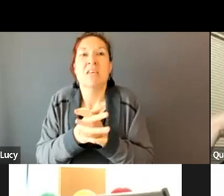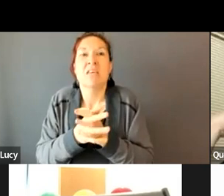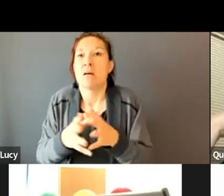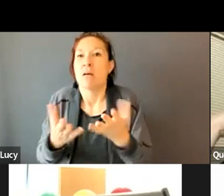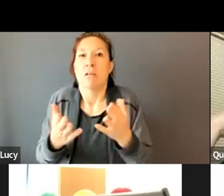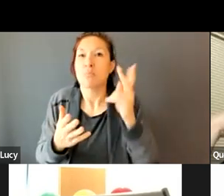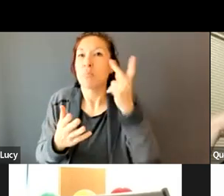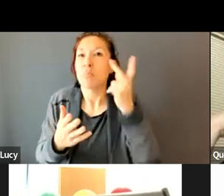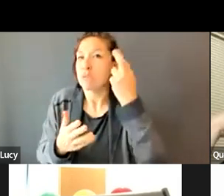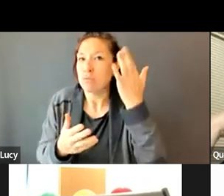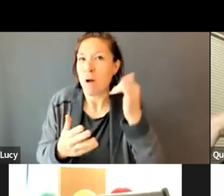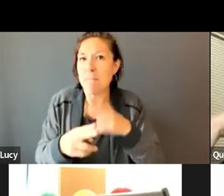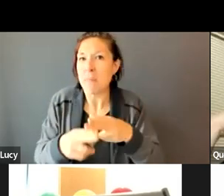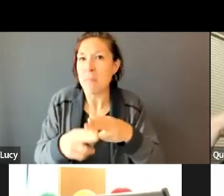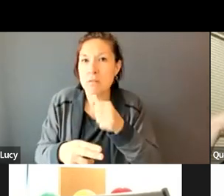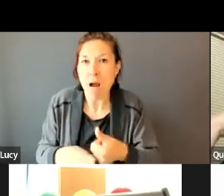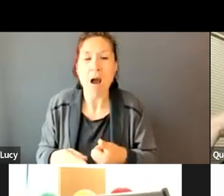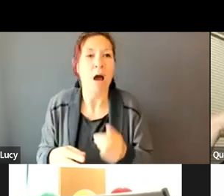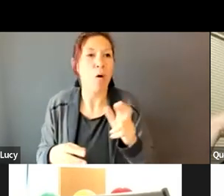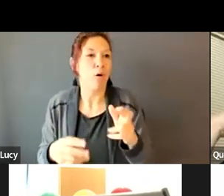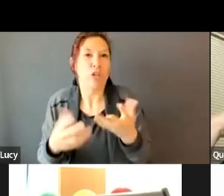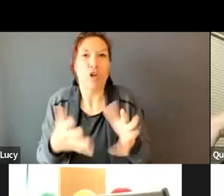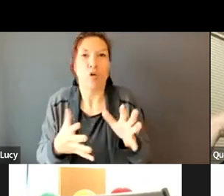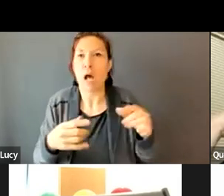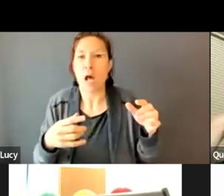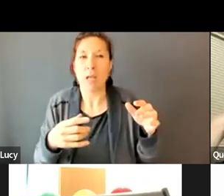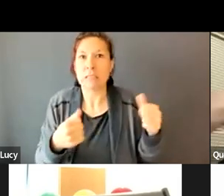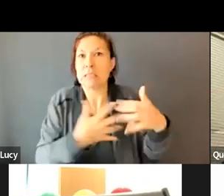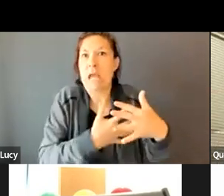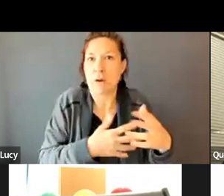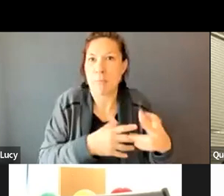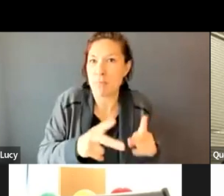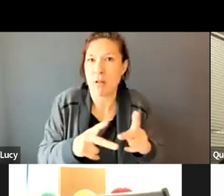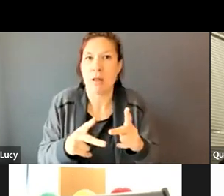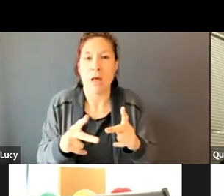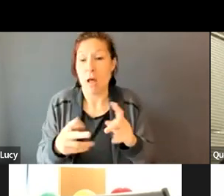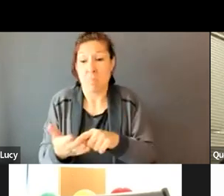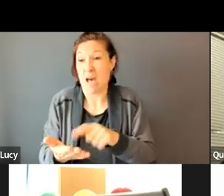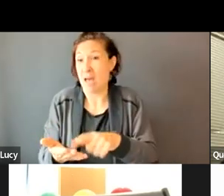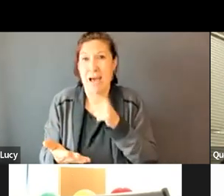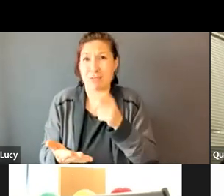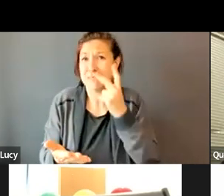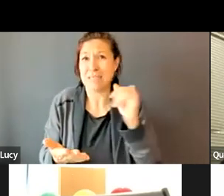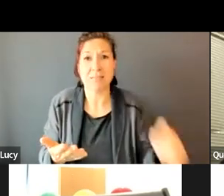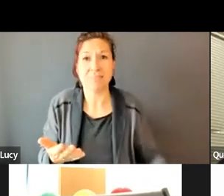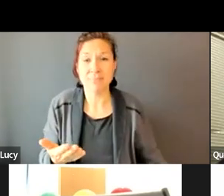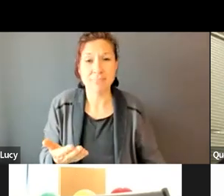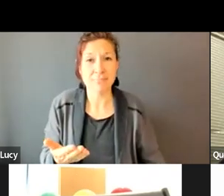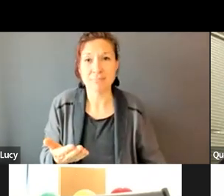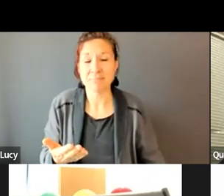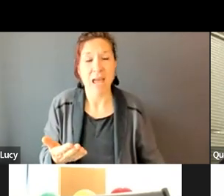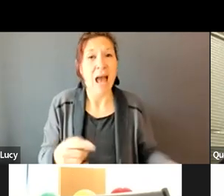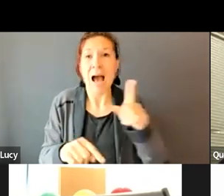and for whatever reason it just hasn't been there for me and I'm I can't in good